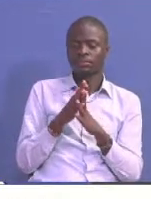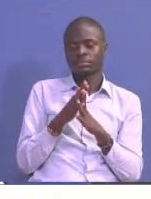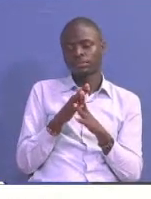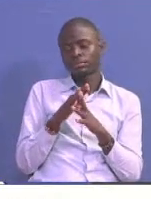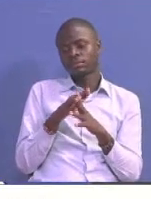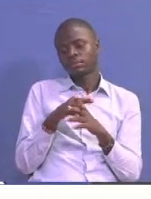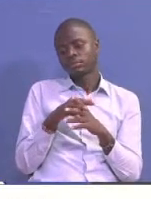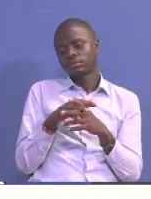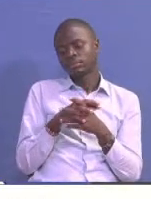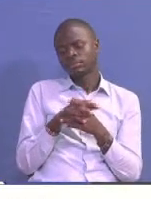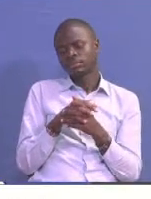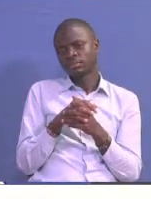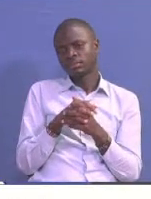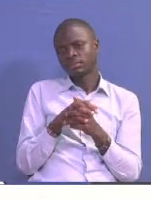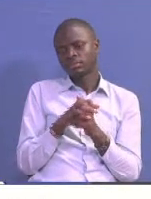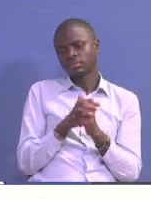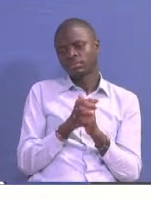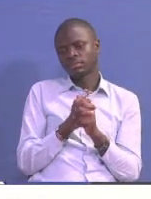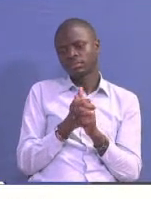Then